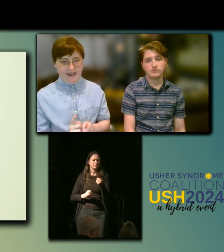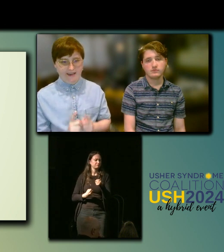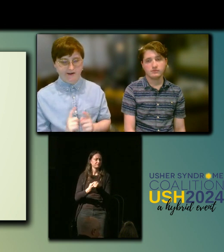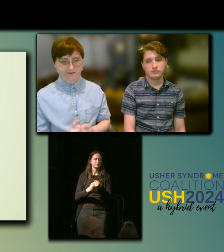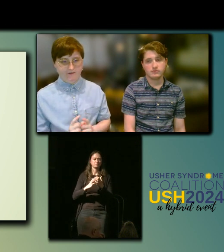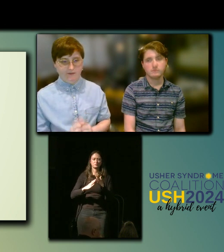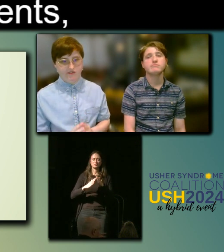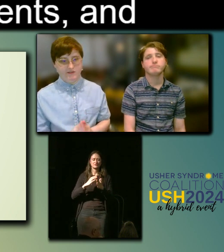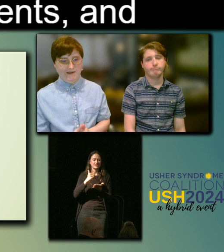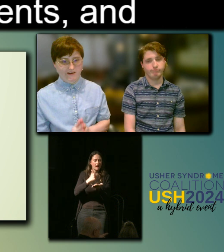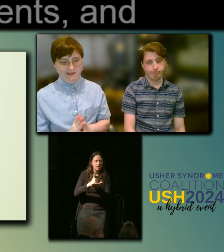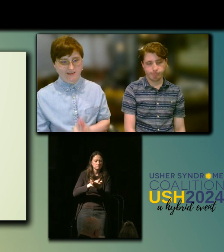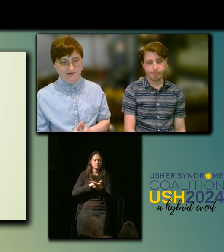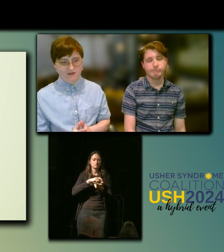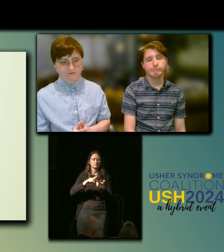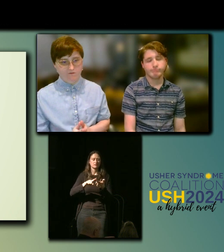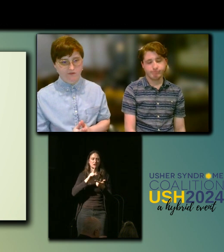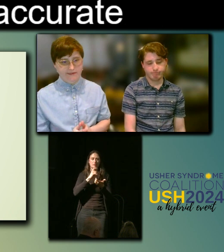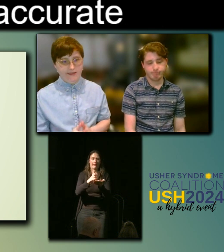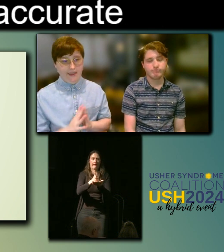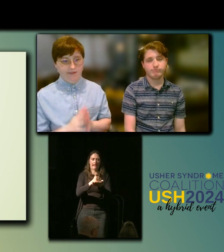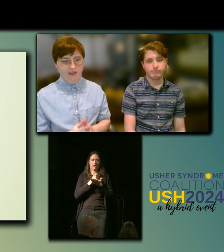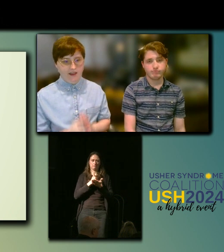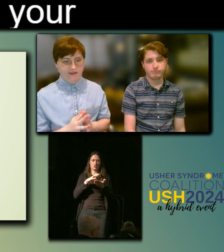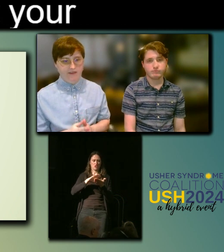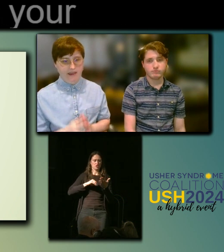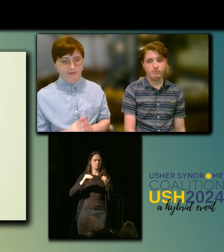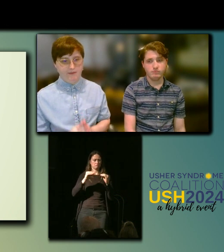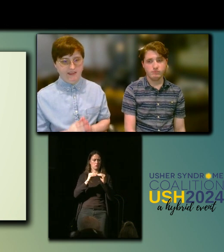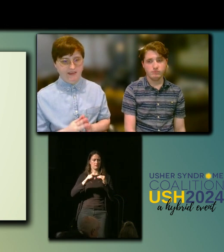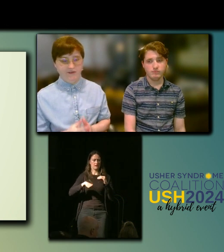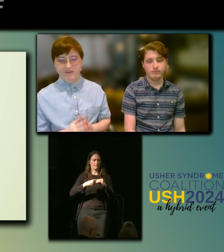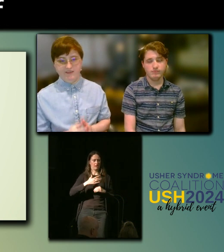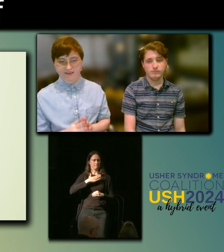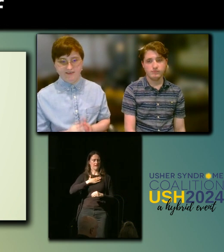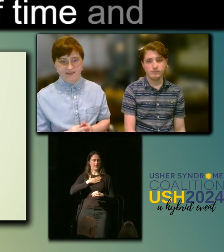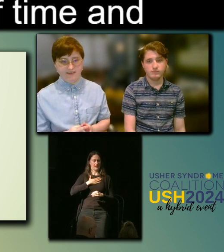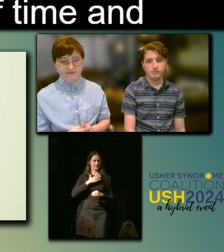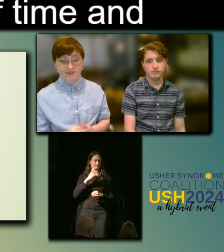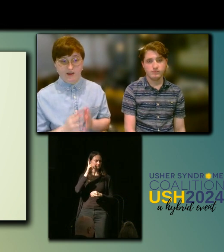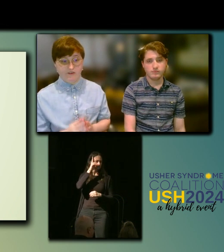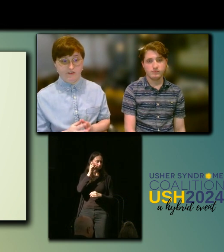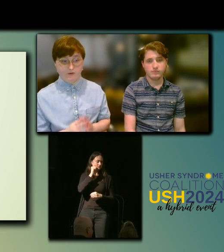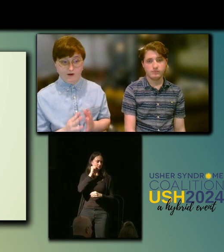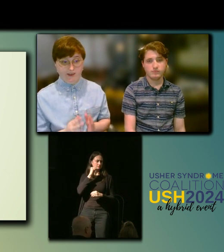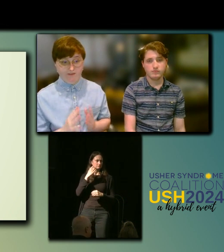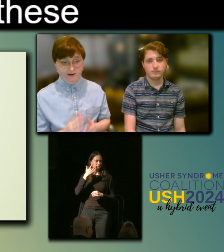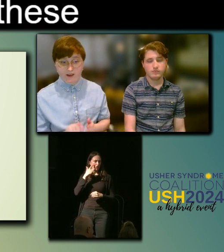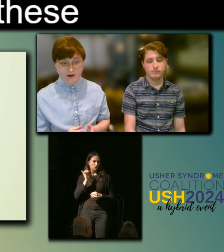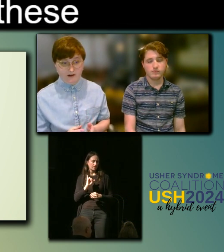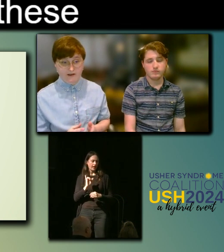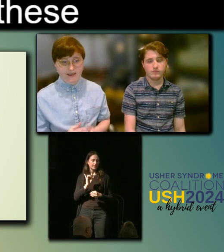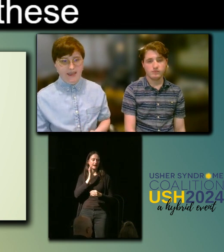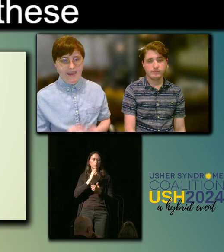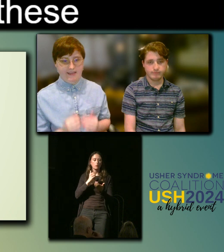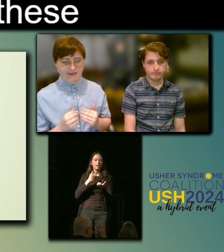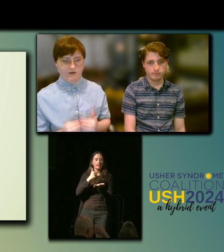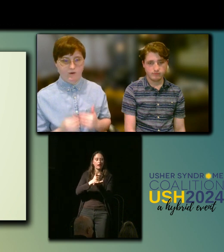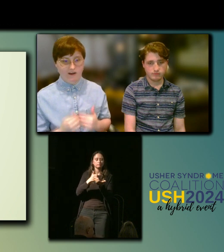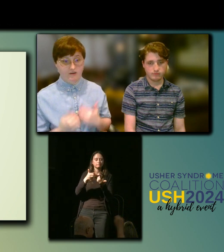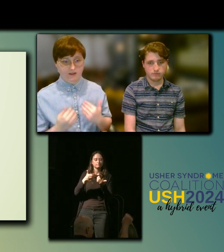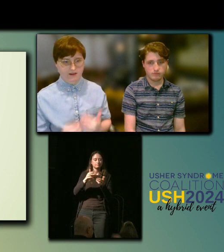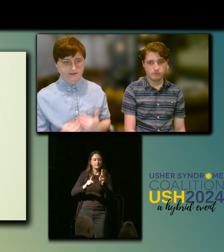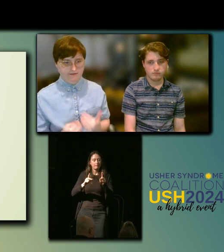with accurate information about your condition. A lot of time and money goes into these studies. The doctors are working very hard, and